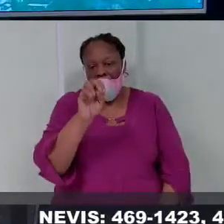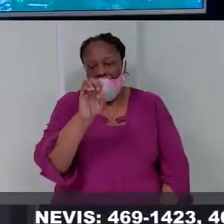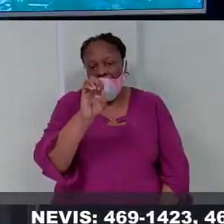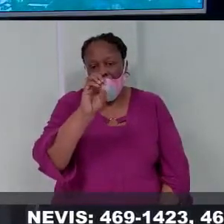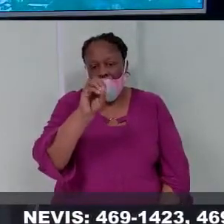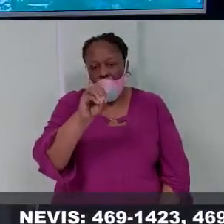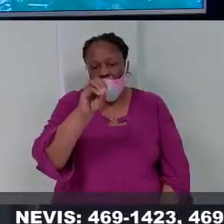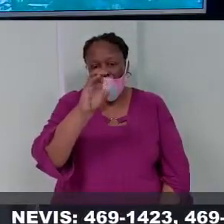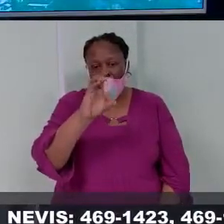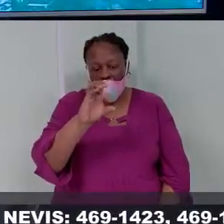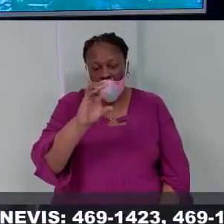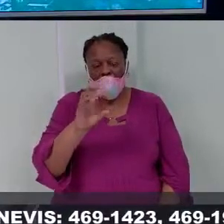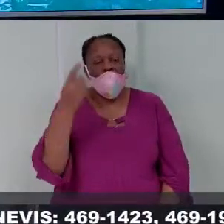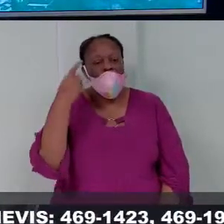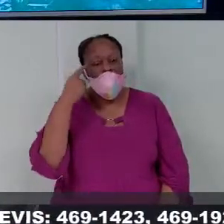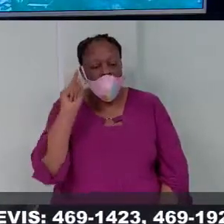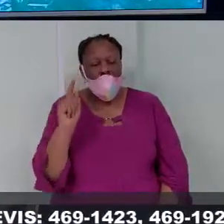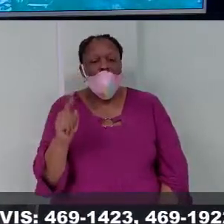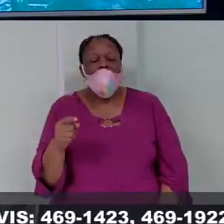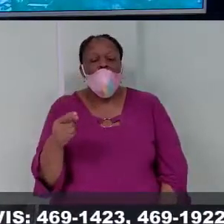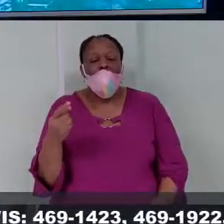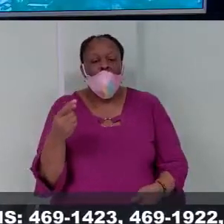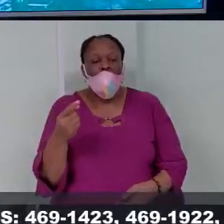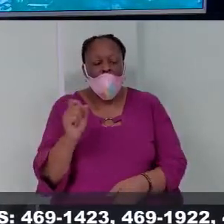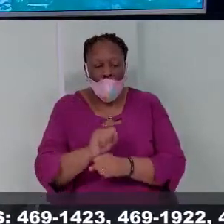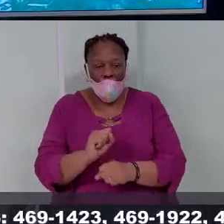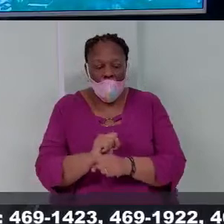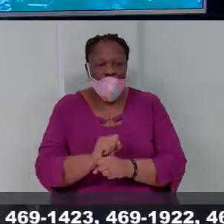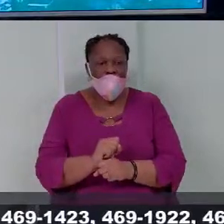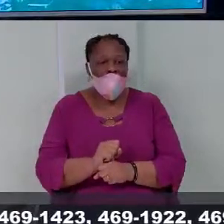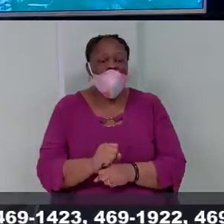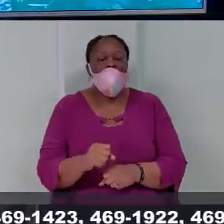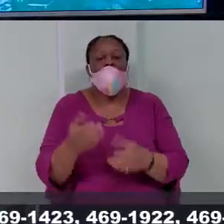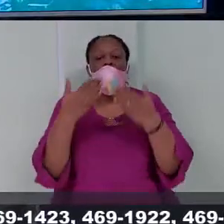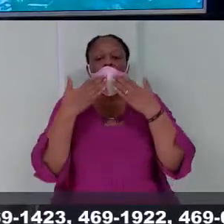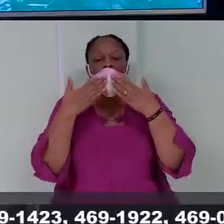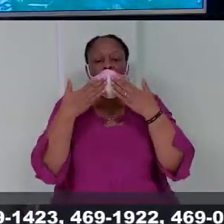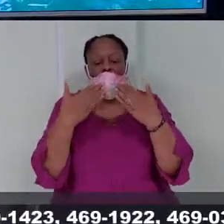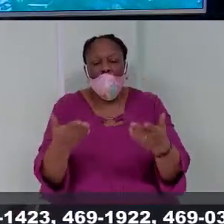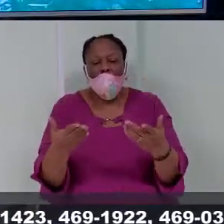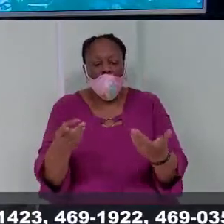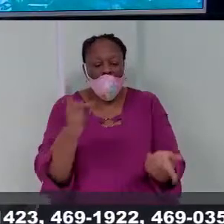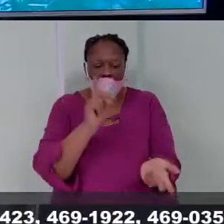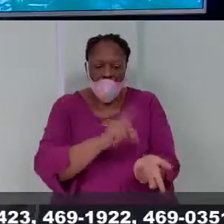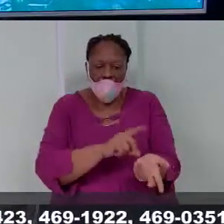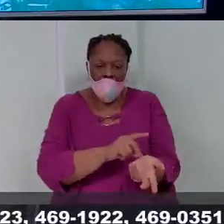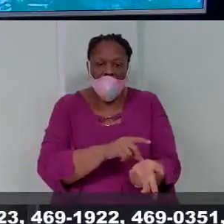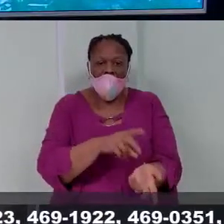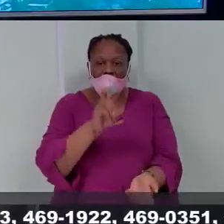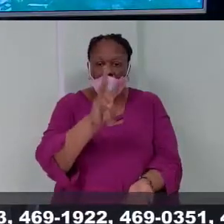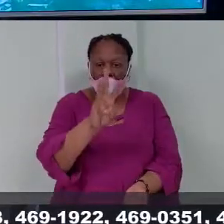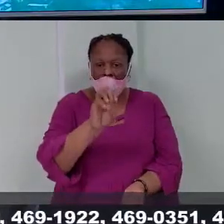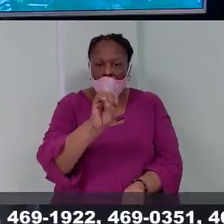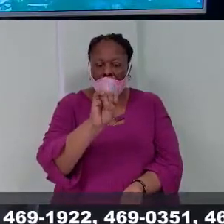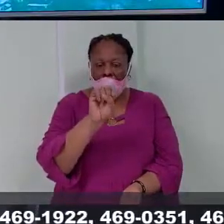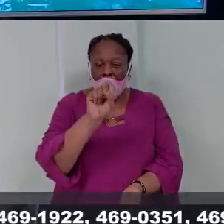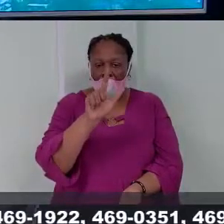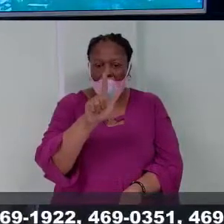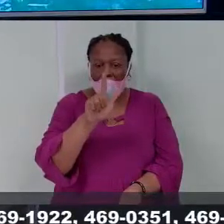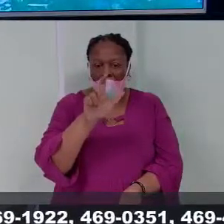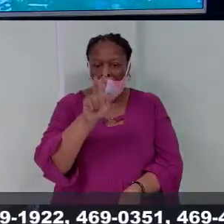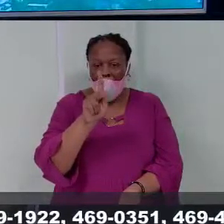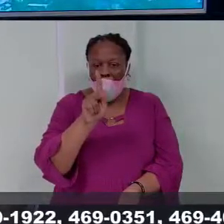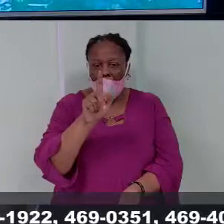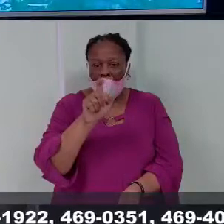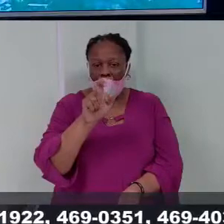and the Ministry of Health. We thank Dr. Cameron Wilkinson, our Medical Chief of Staff, who continues